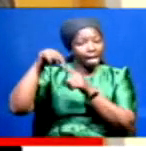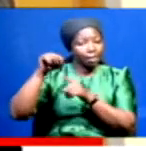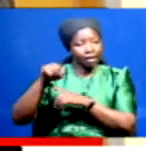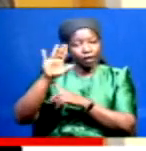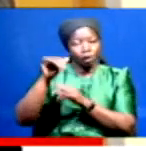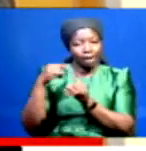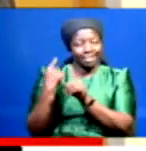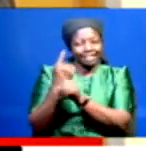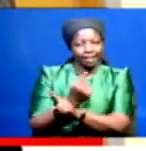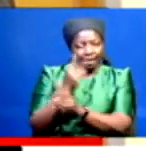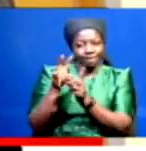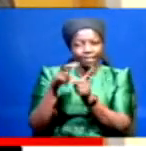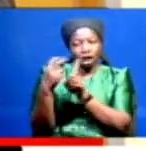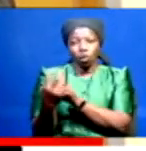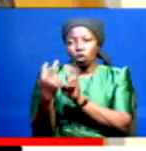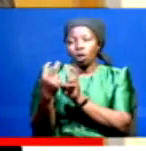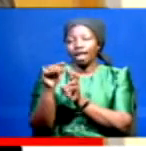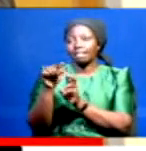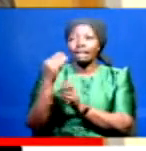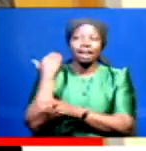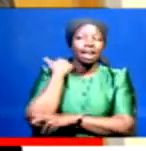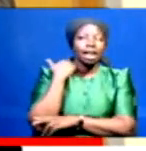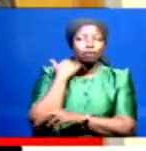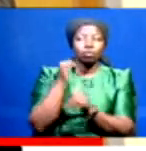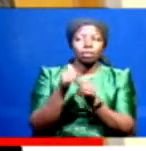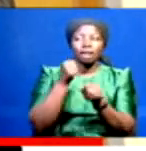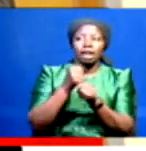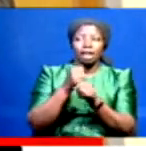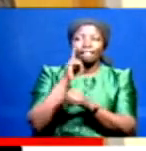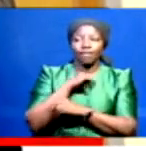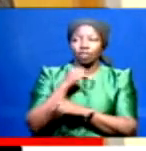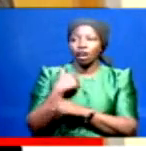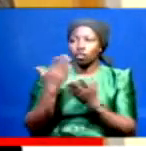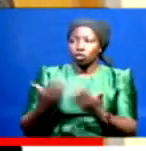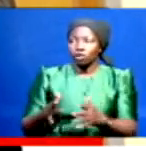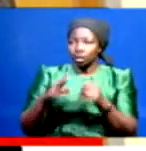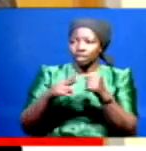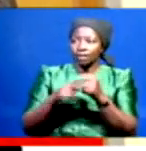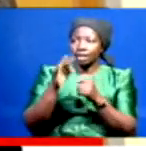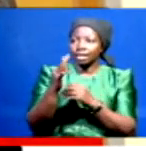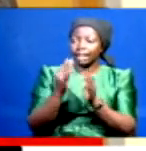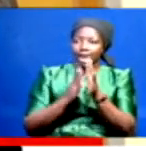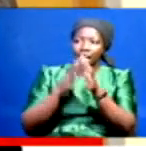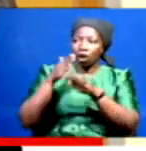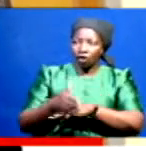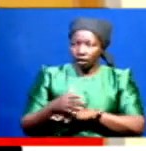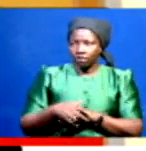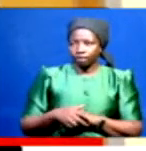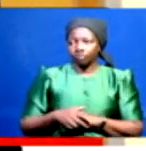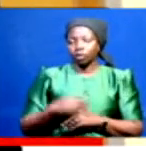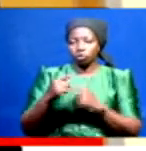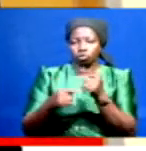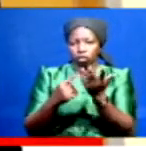are crimes. These are crimes which have been committed. We've lost 73 plus, and we're counting. This